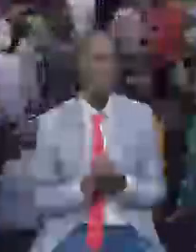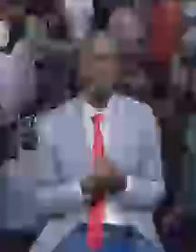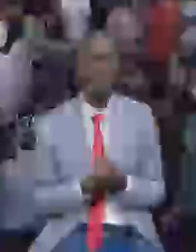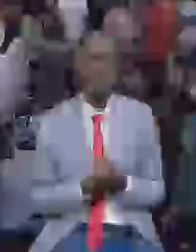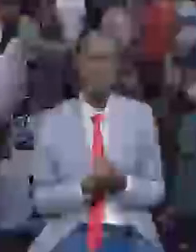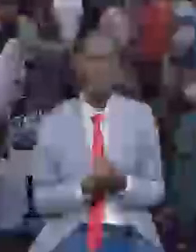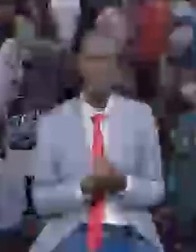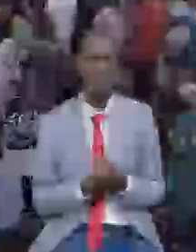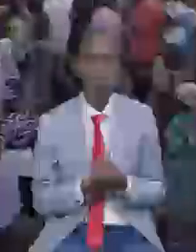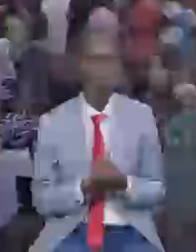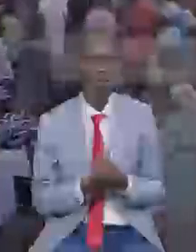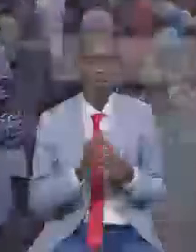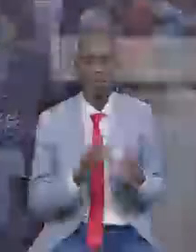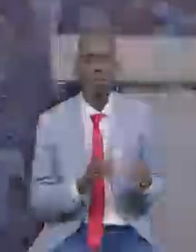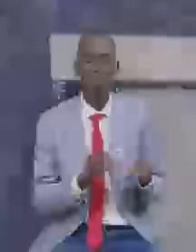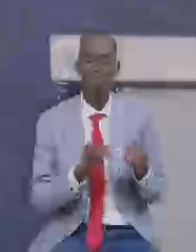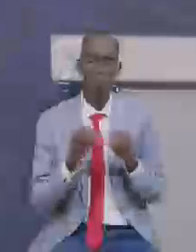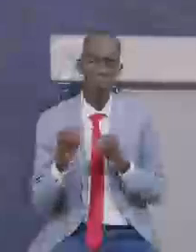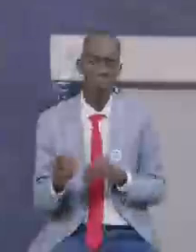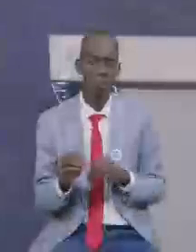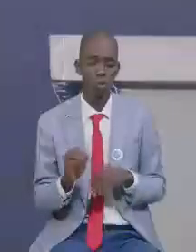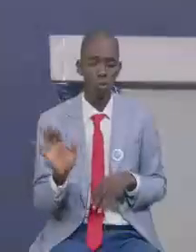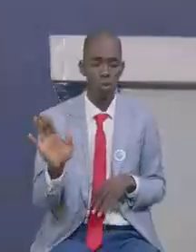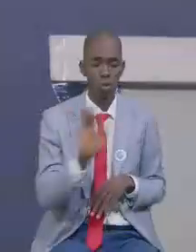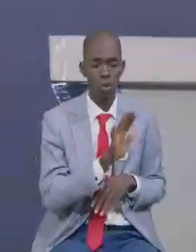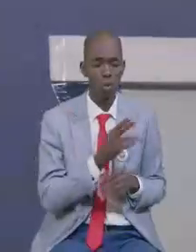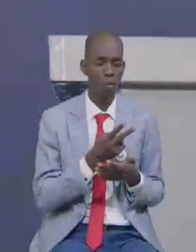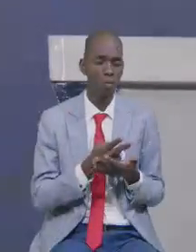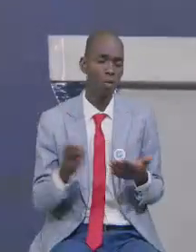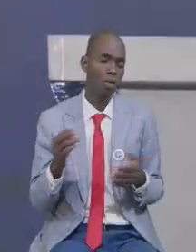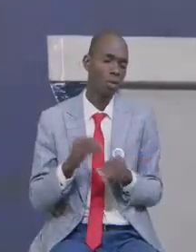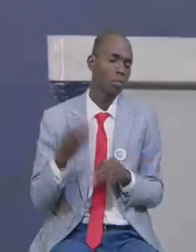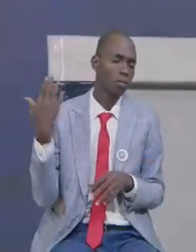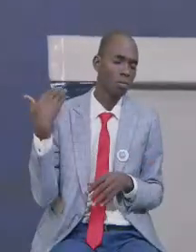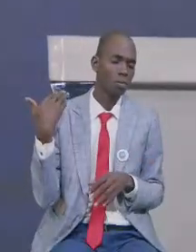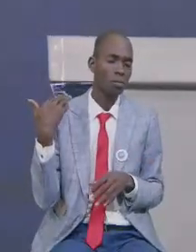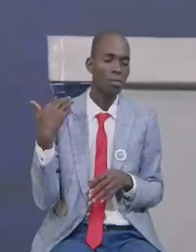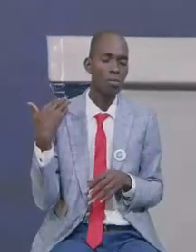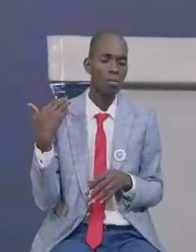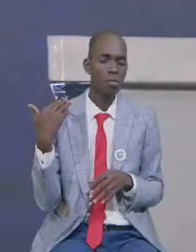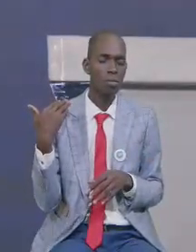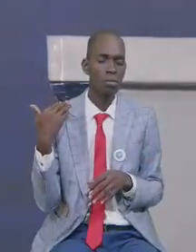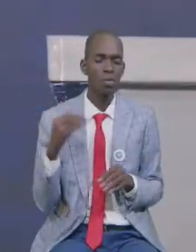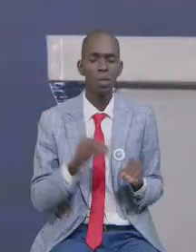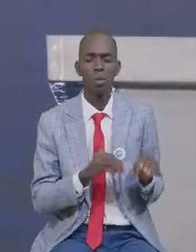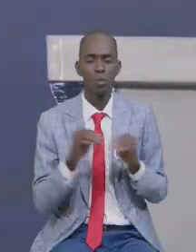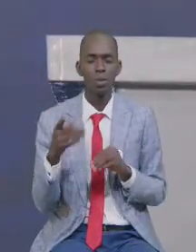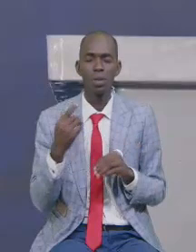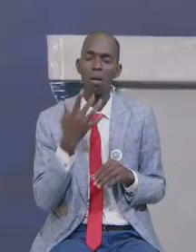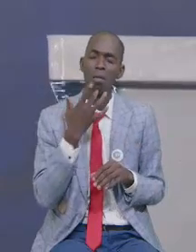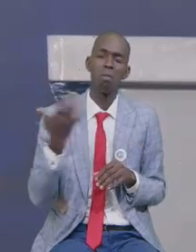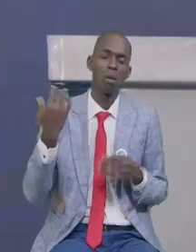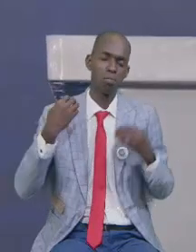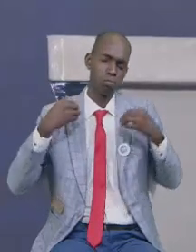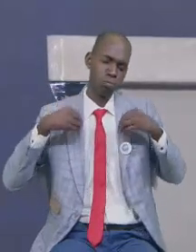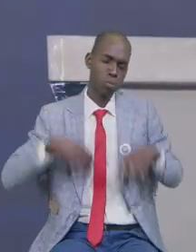Put your failures behind you. Put the former discouragement